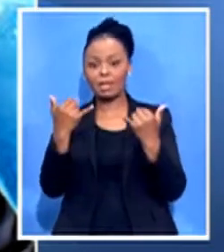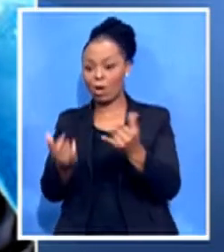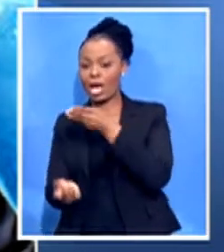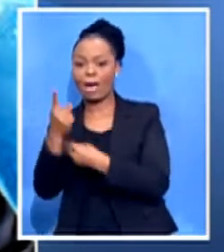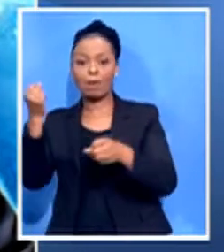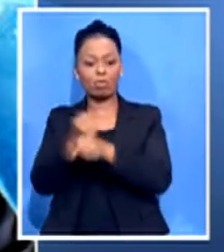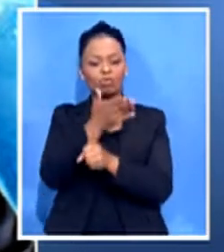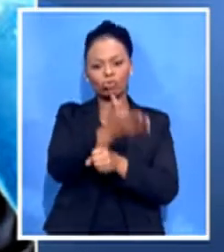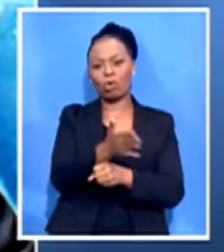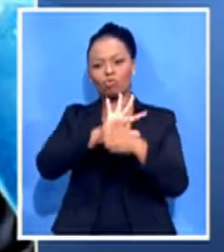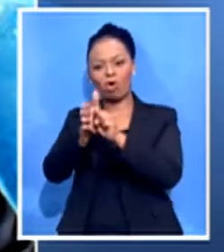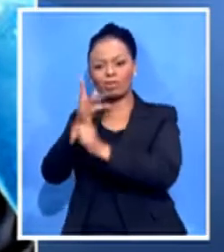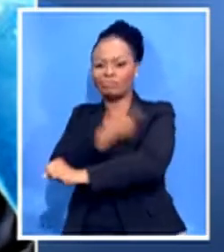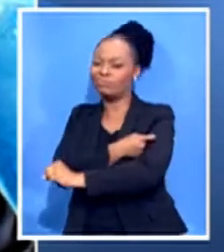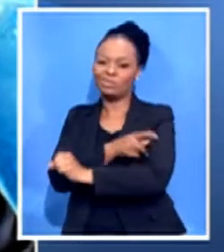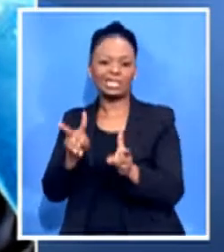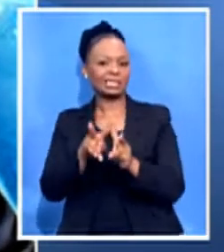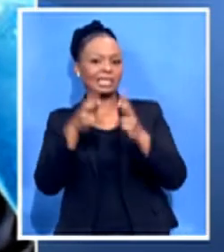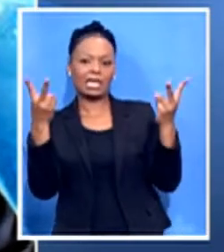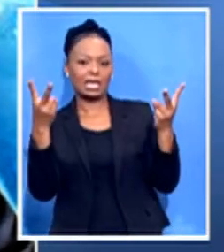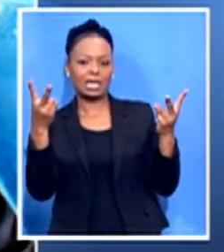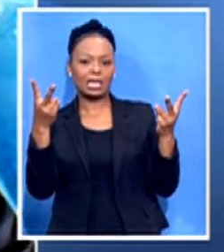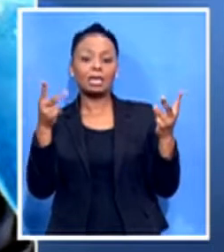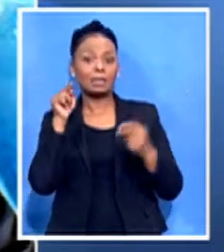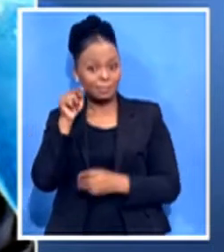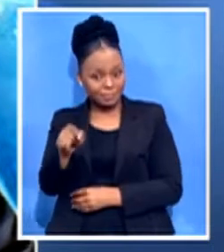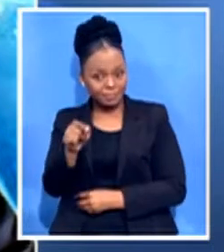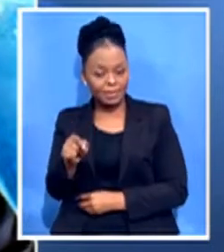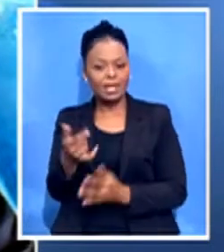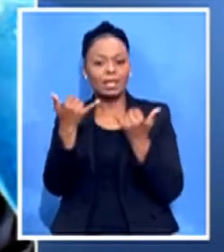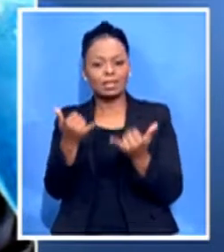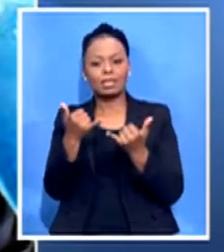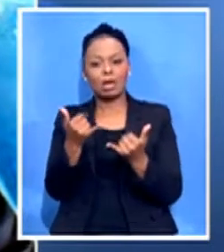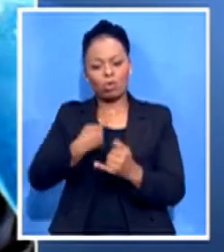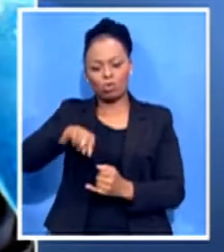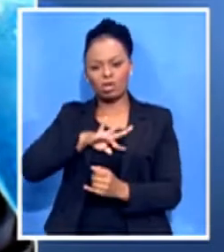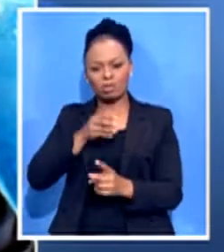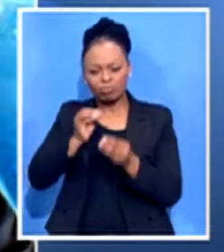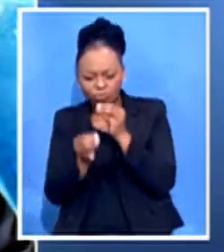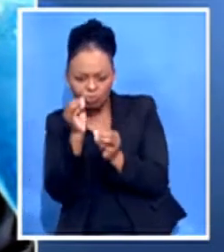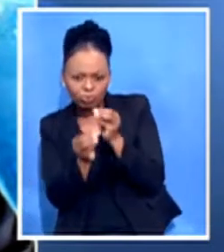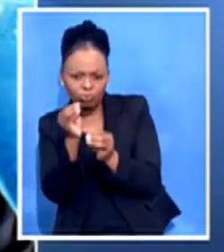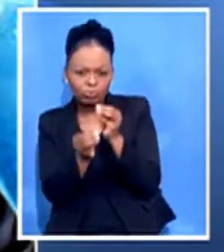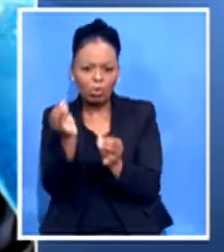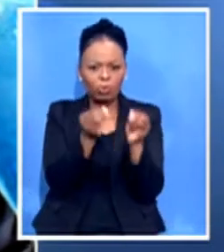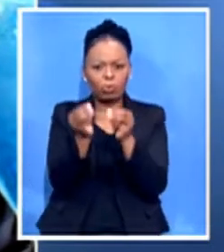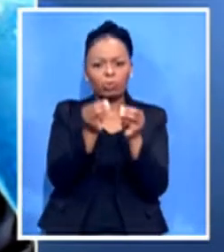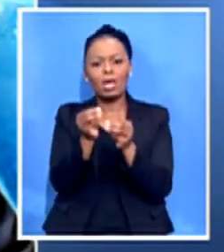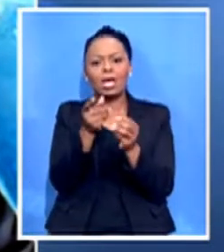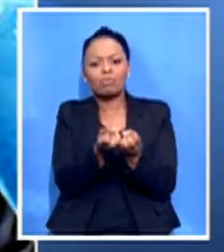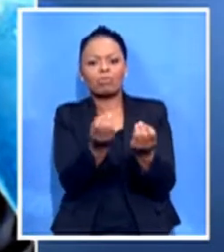means that as we roll out the vaccines in the public, we should continue what we